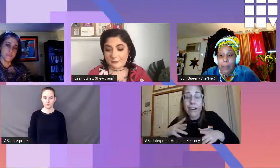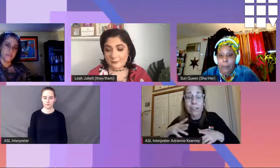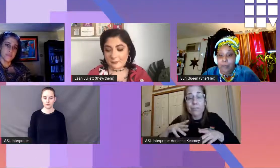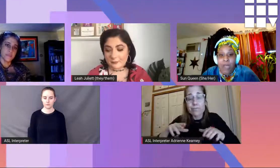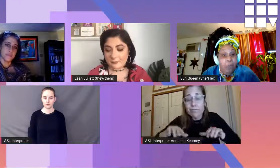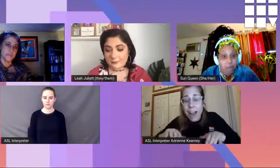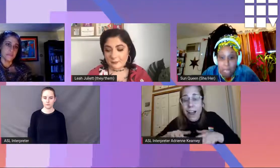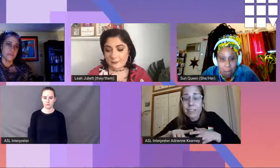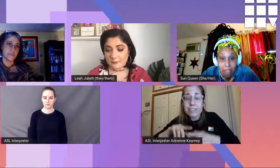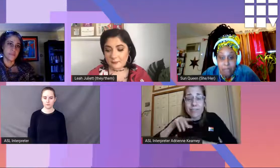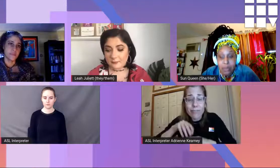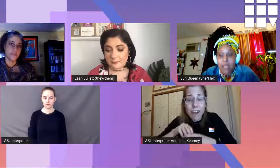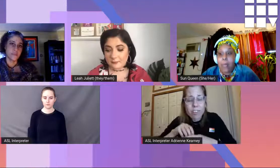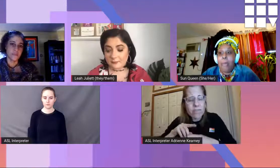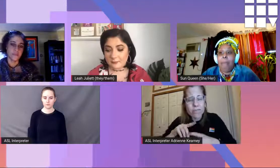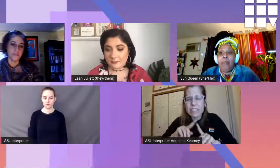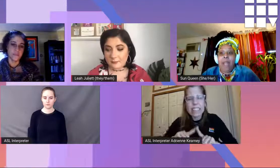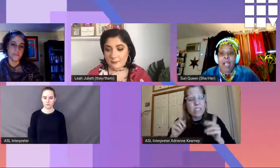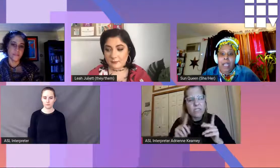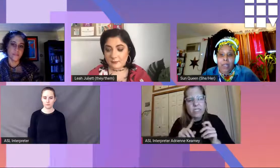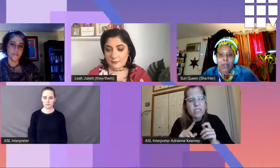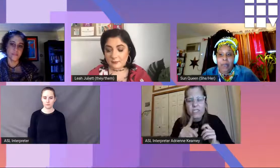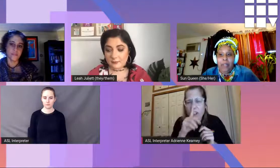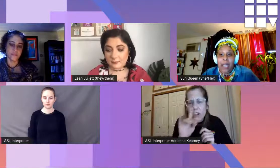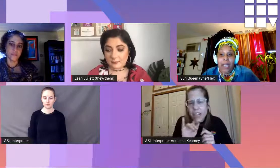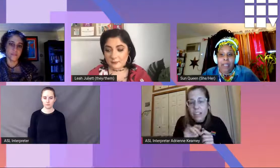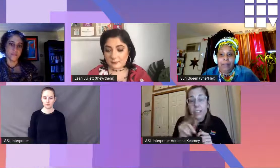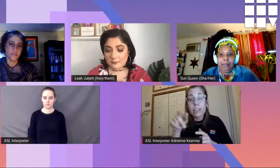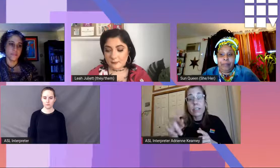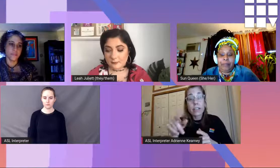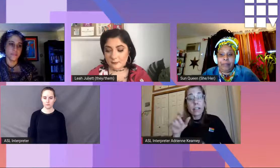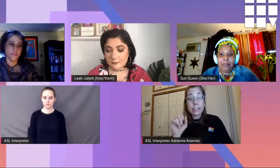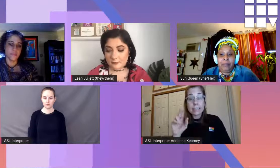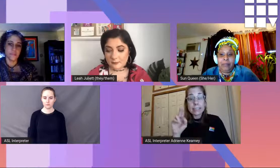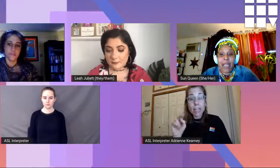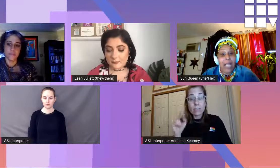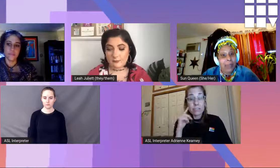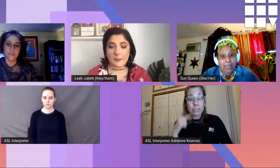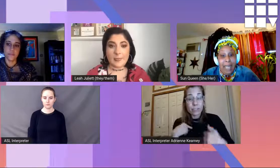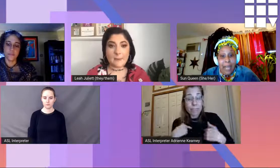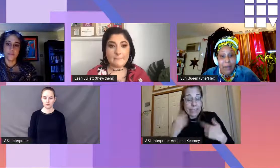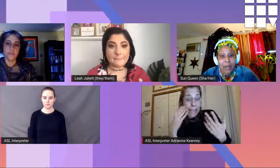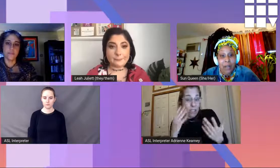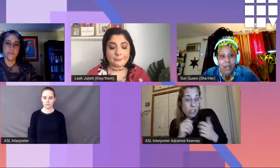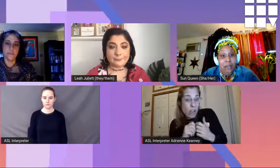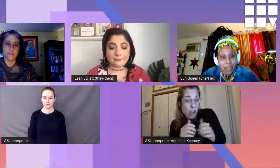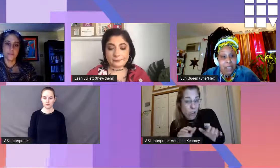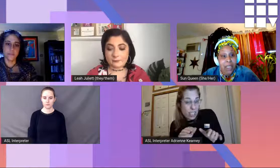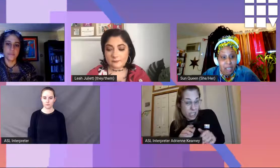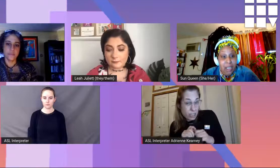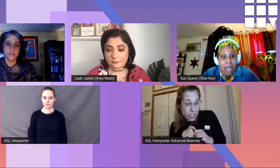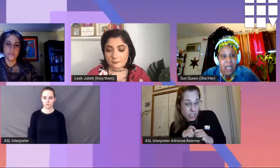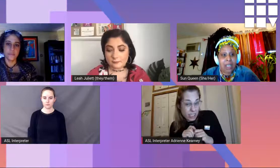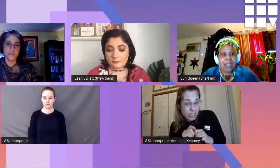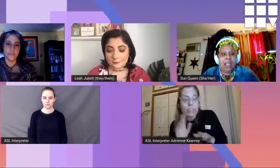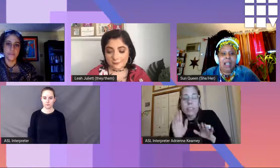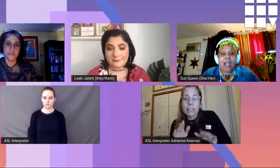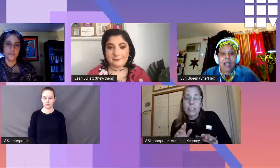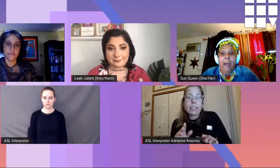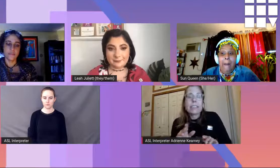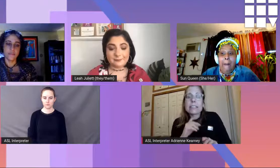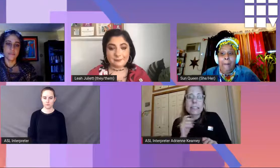know. I don't know how I do it. I know that I am tired of punching the clock.